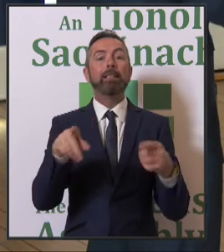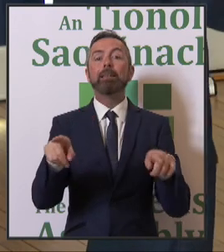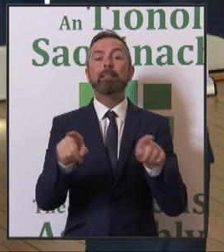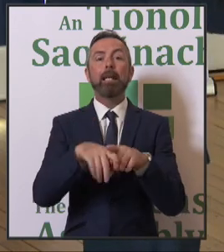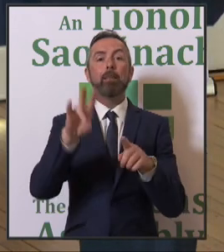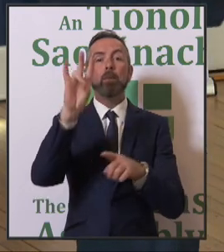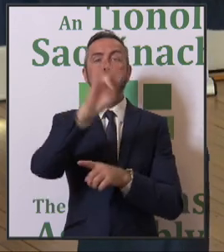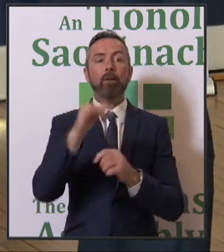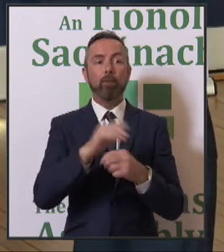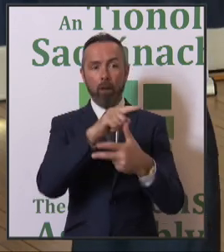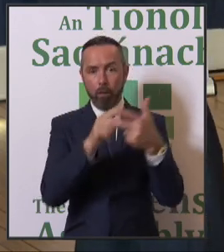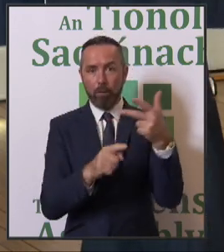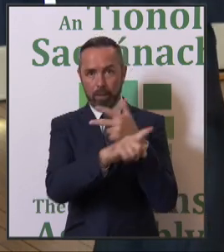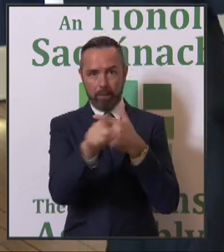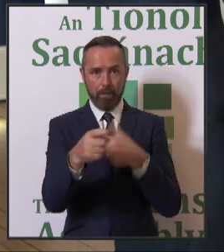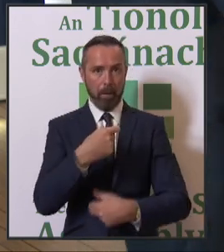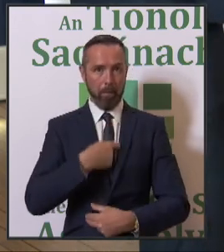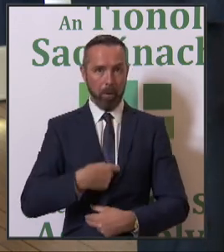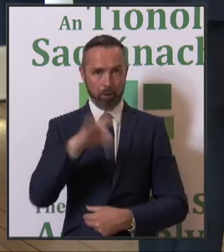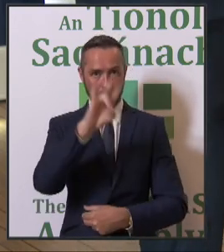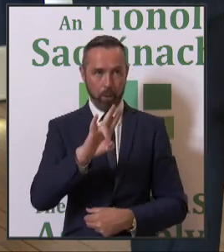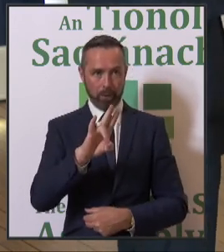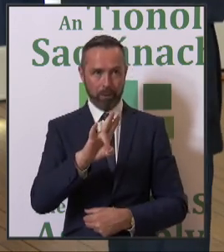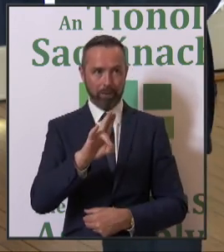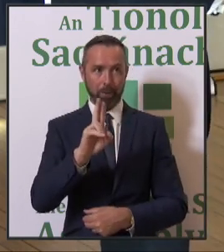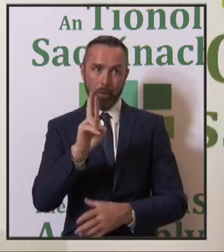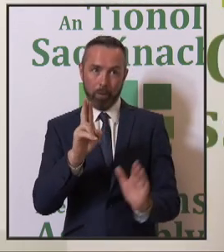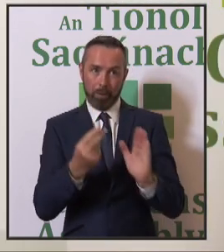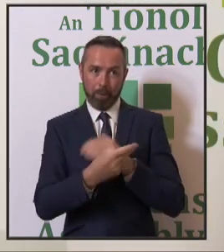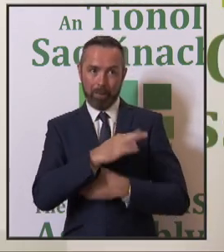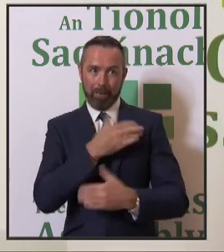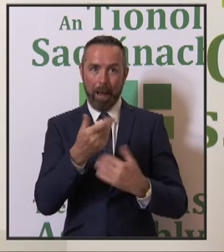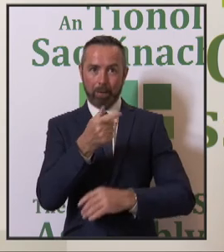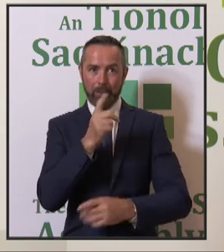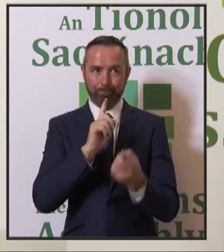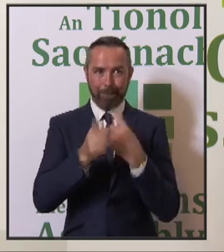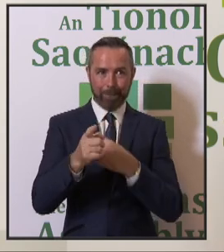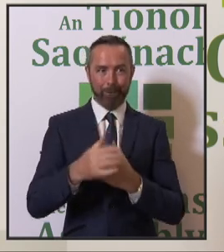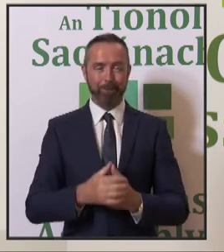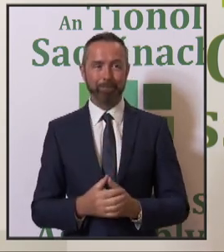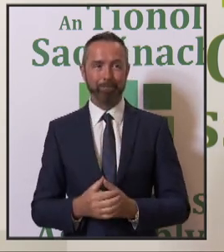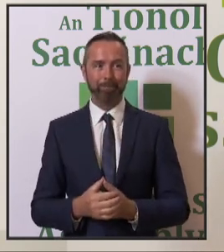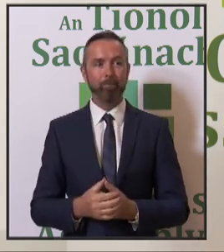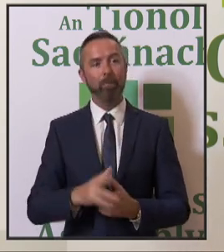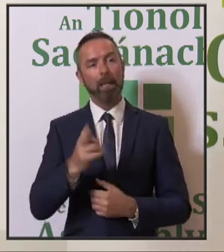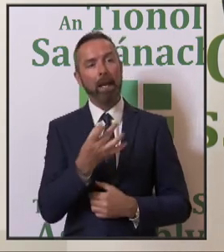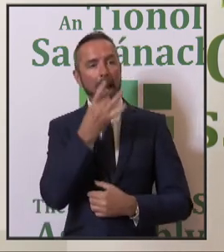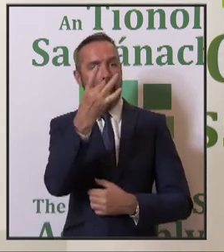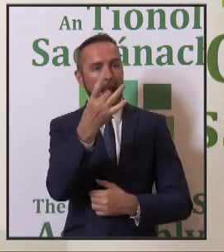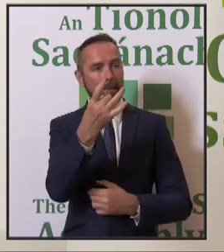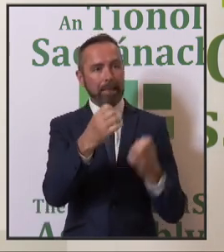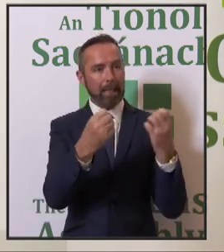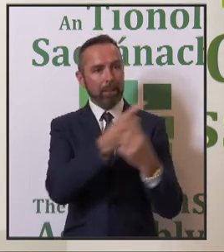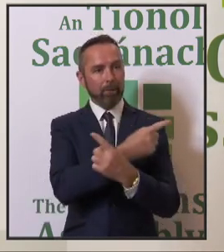you, and it's a very personal question, so you can be circumspect in how you reply to this. Can I ask each of you